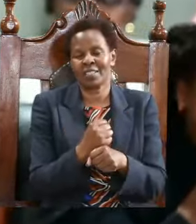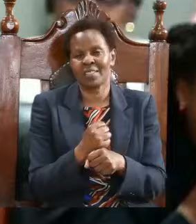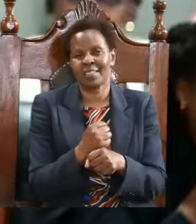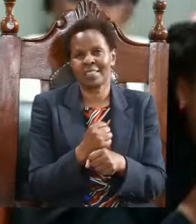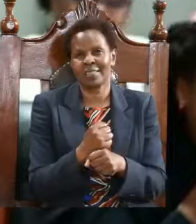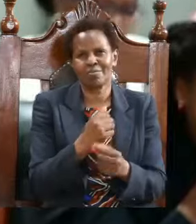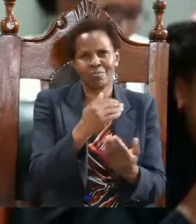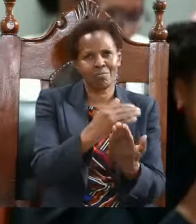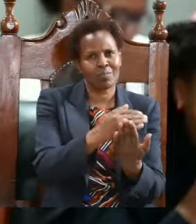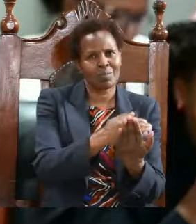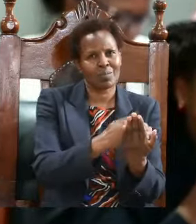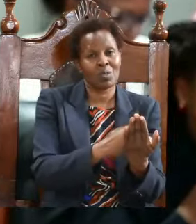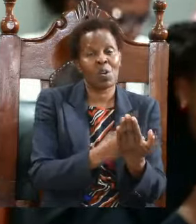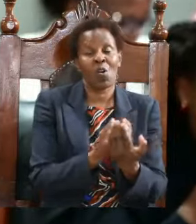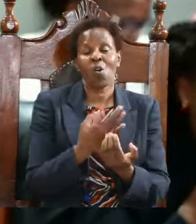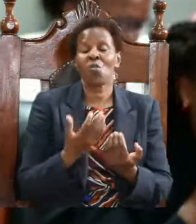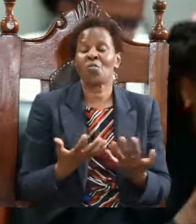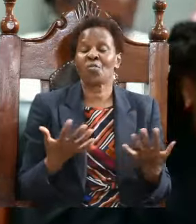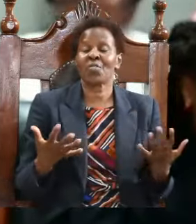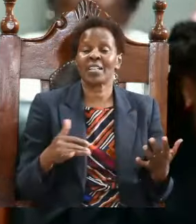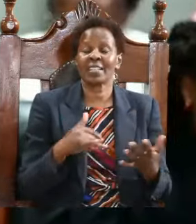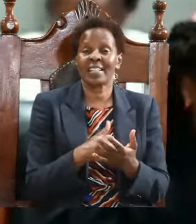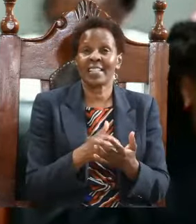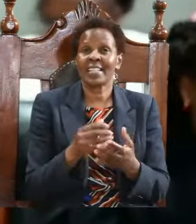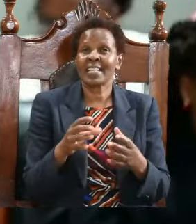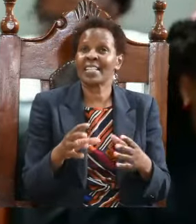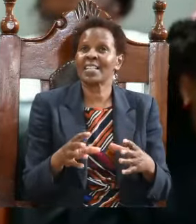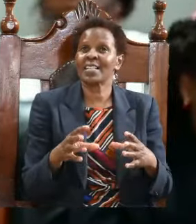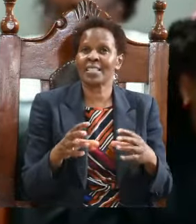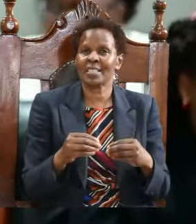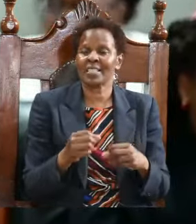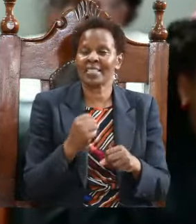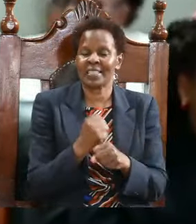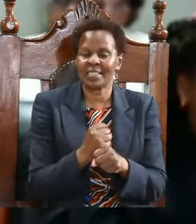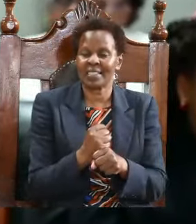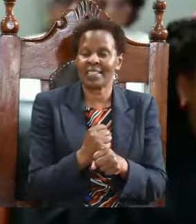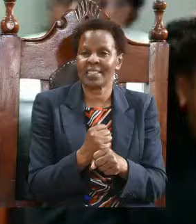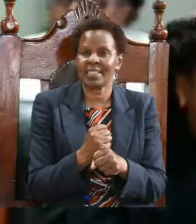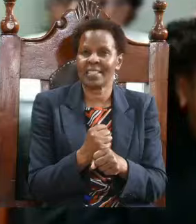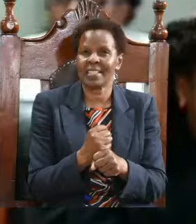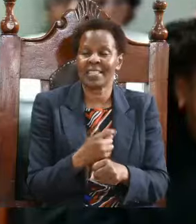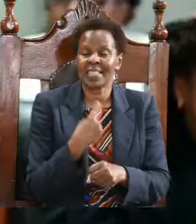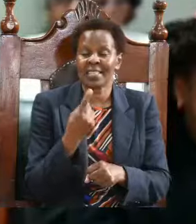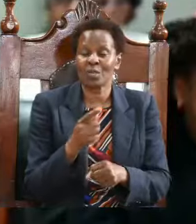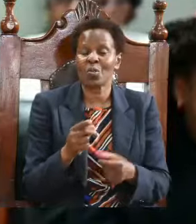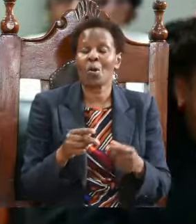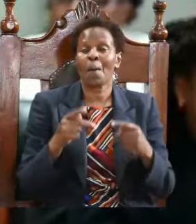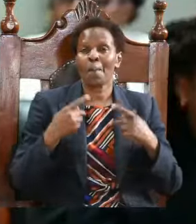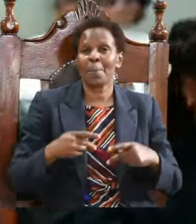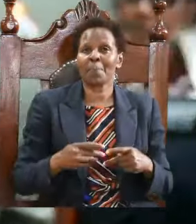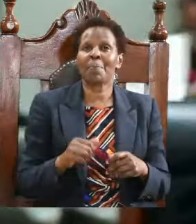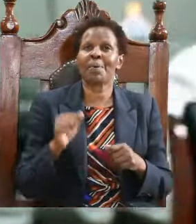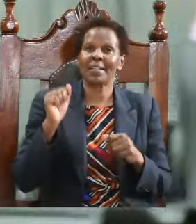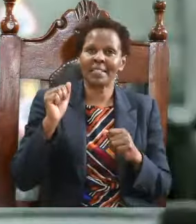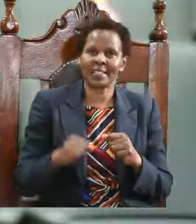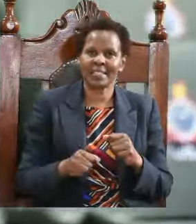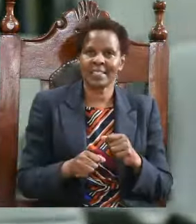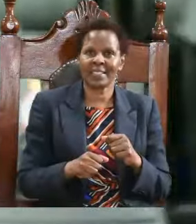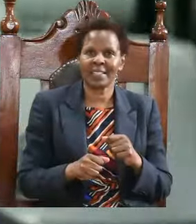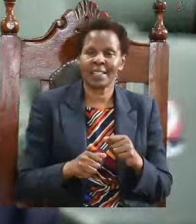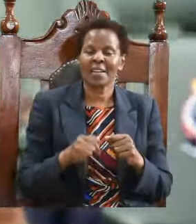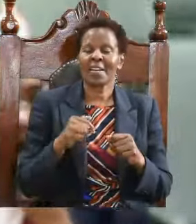list of things he achieved. And he is telling them now, yes, I can now